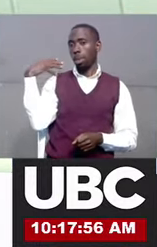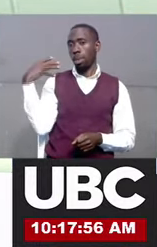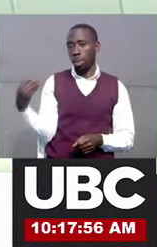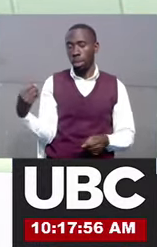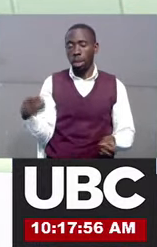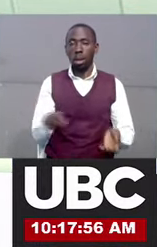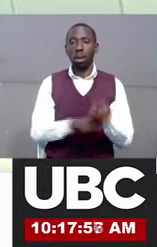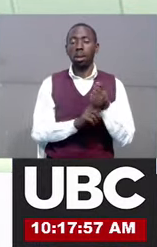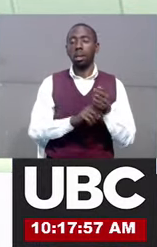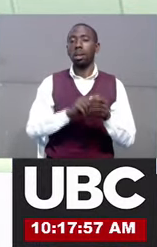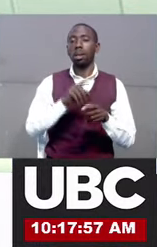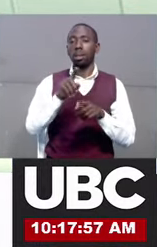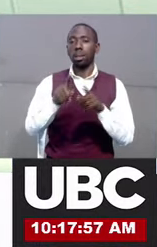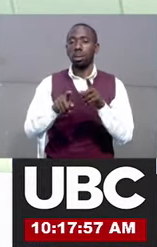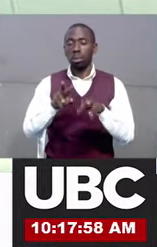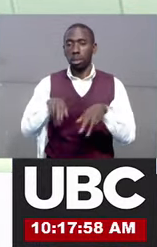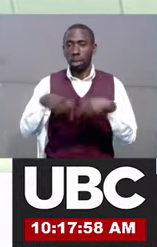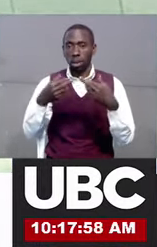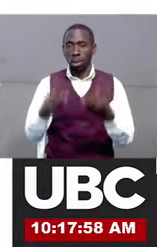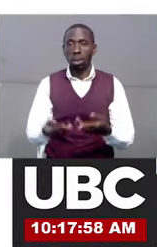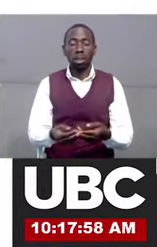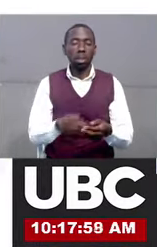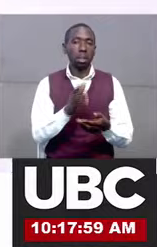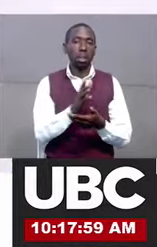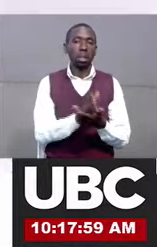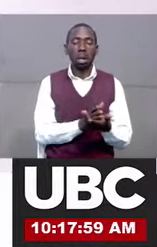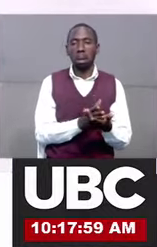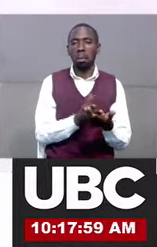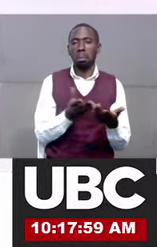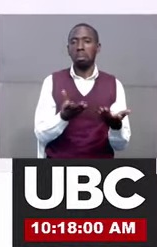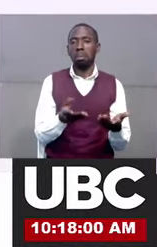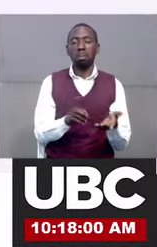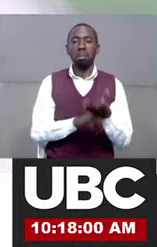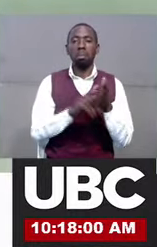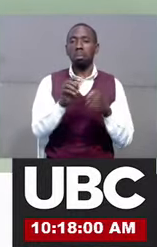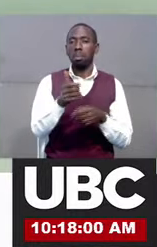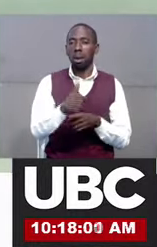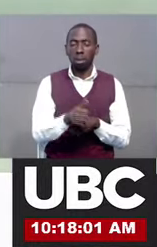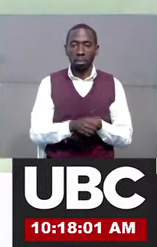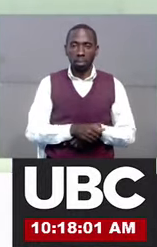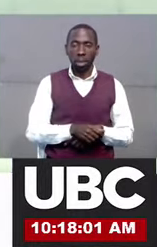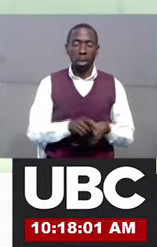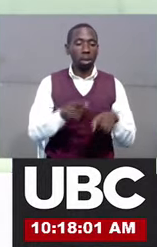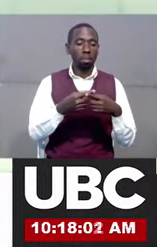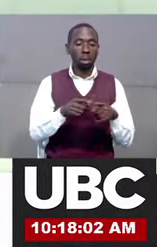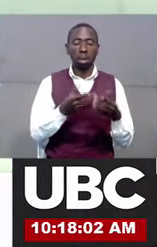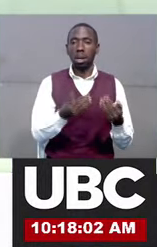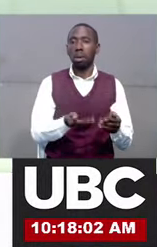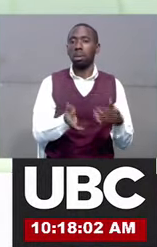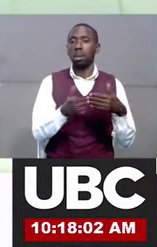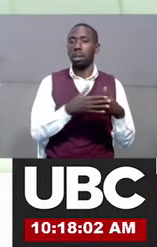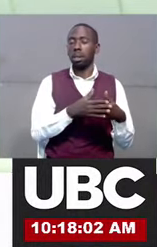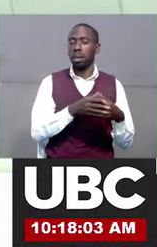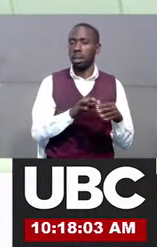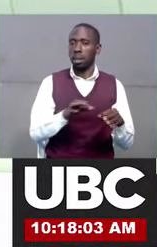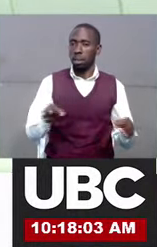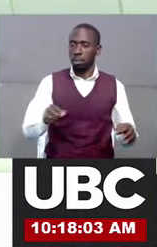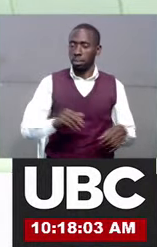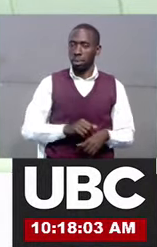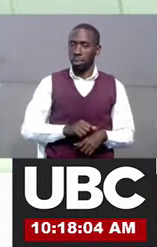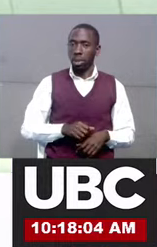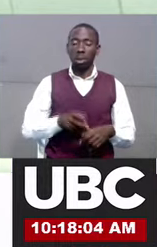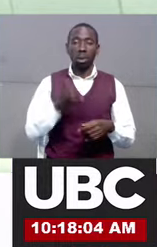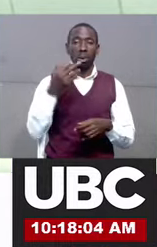receive. And these universities have just opened up for the admissions. Right Honourable Speaker,